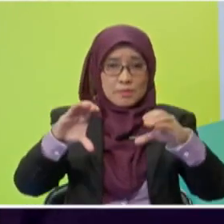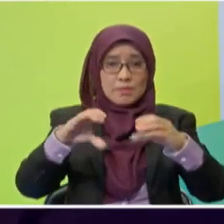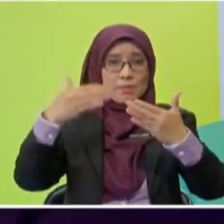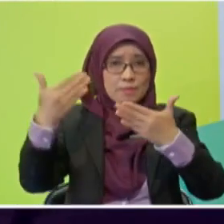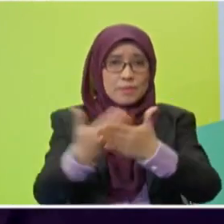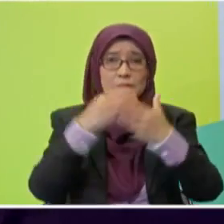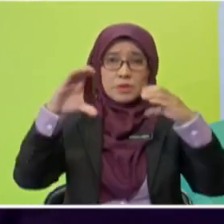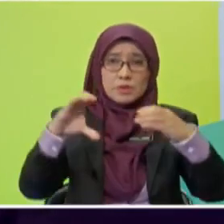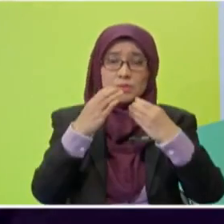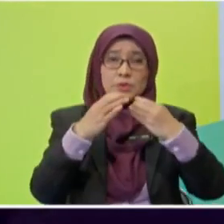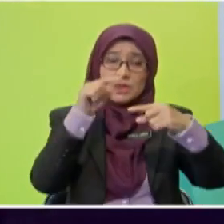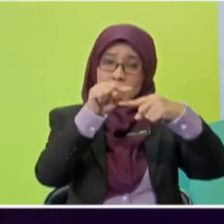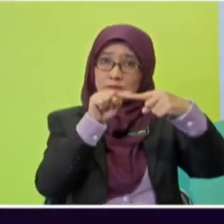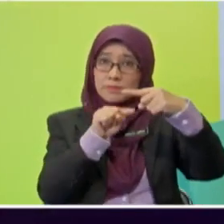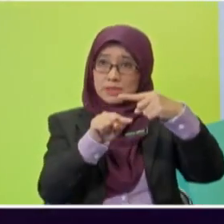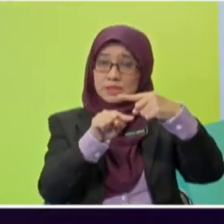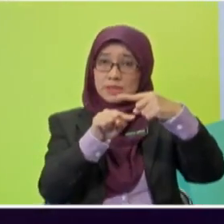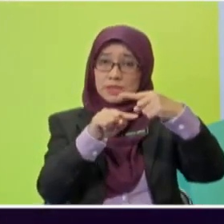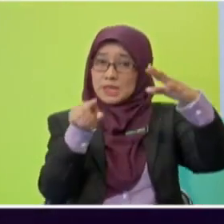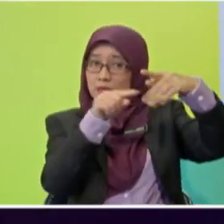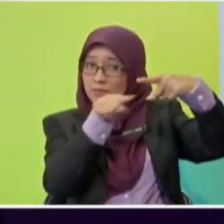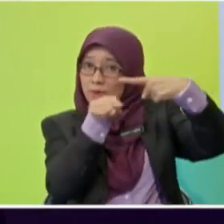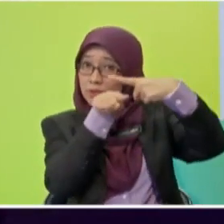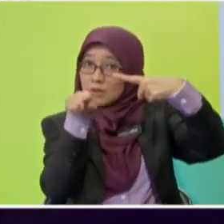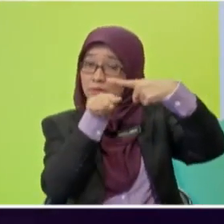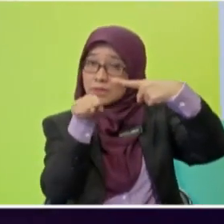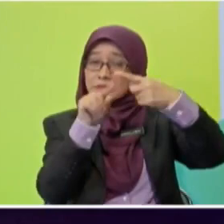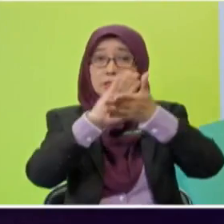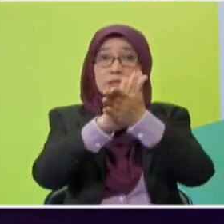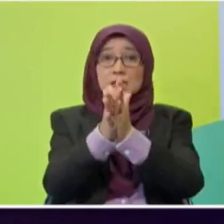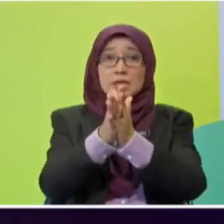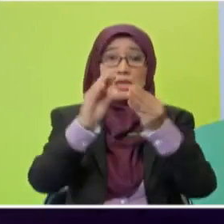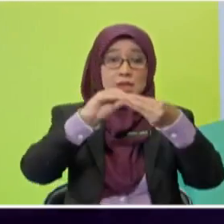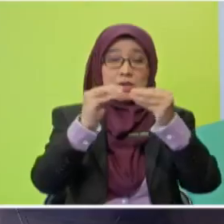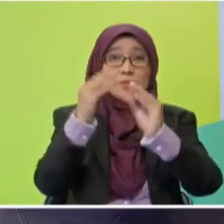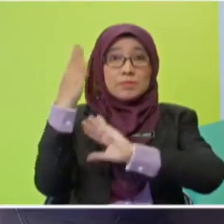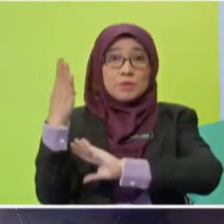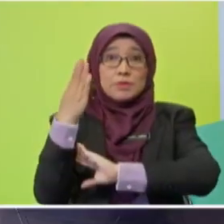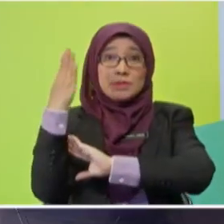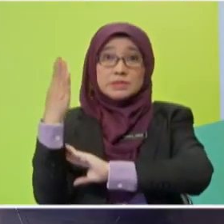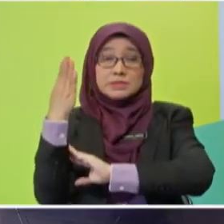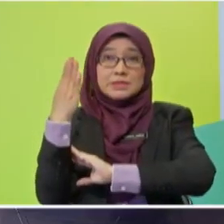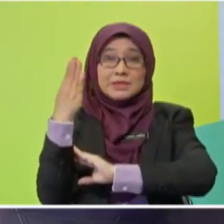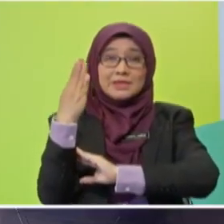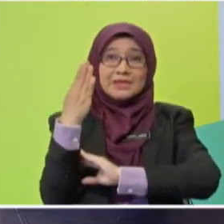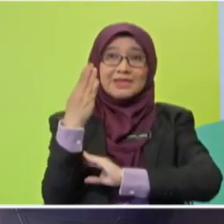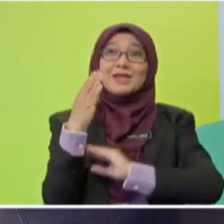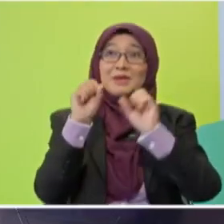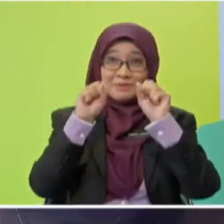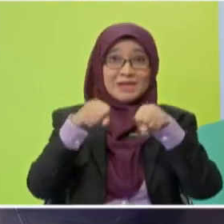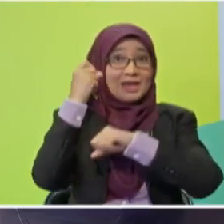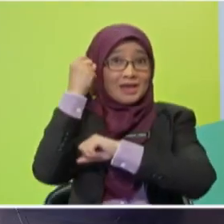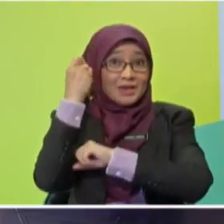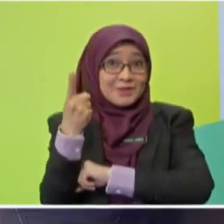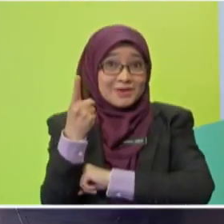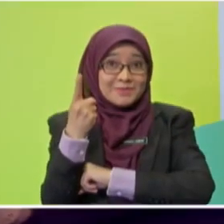move the decimal point at the divisor to make it a whole number. Okay, clear as that? Very easy. Crystal clear? Yes. Yes, and